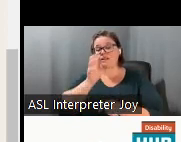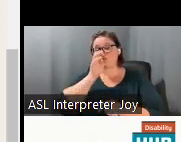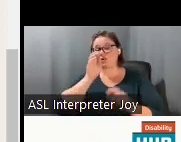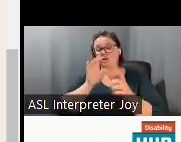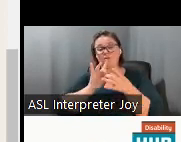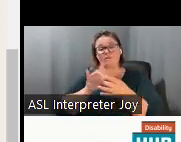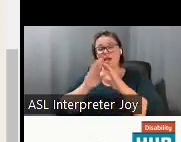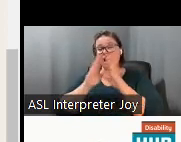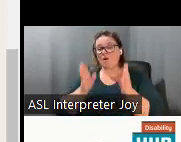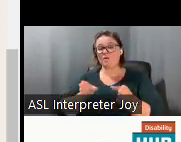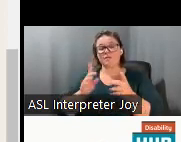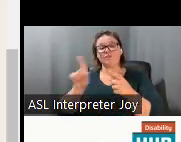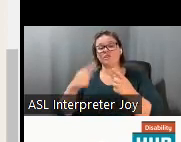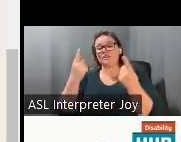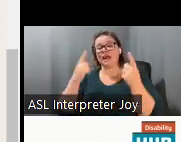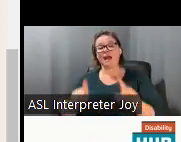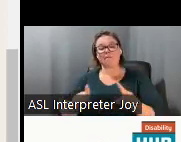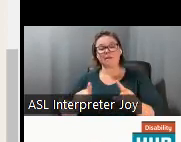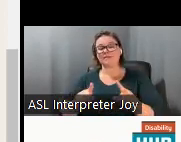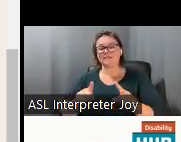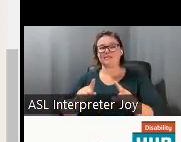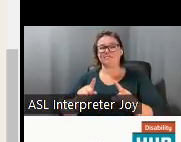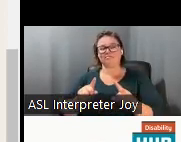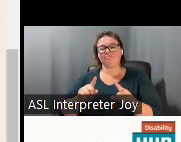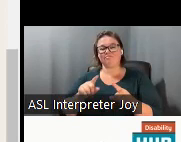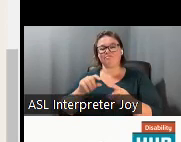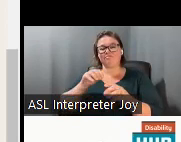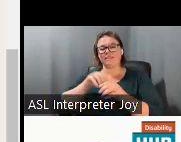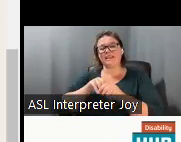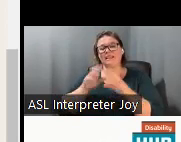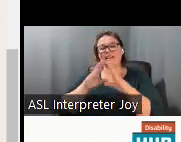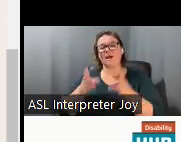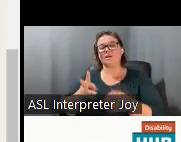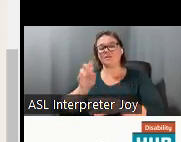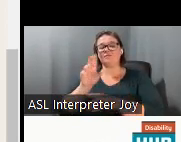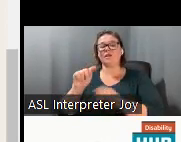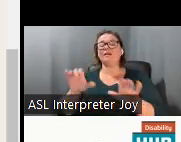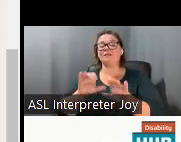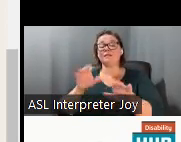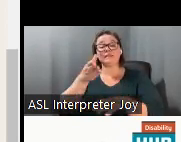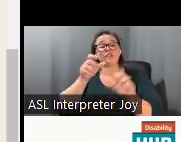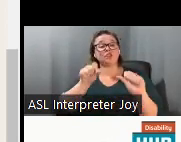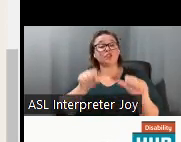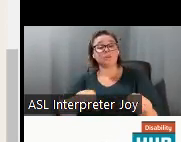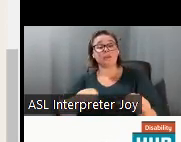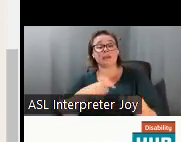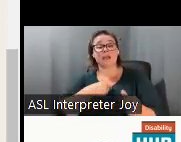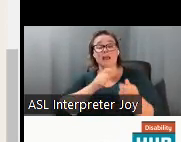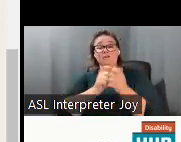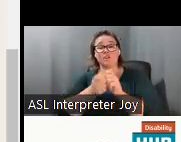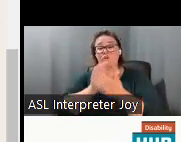thing. It just happens to exist in the housing vault activities. This could be, I've changed